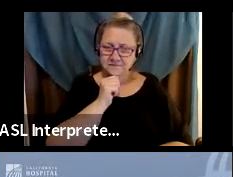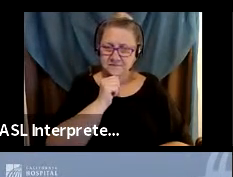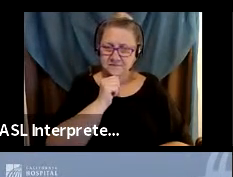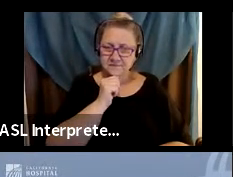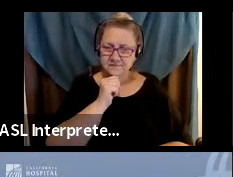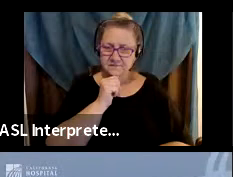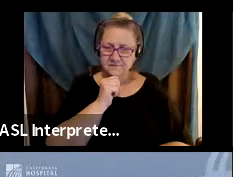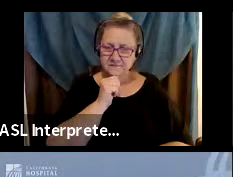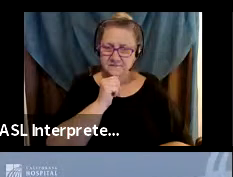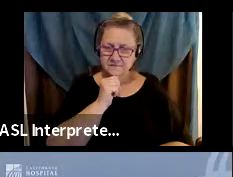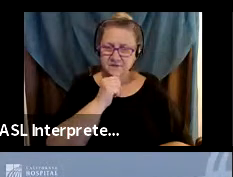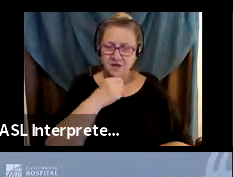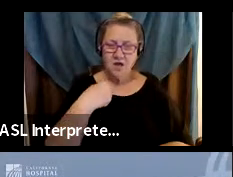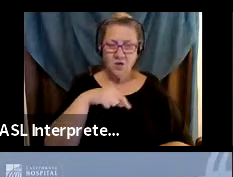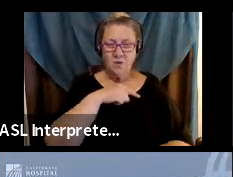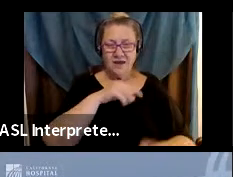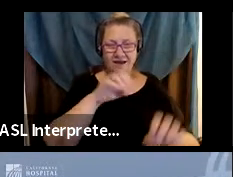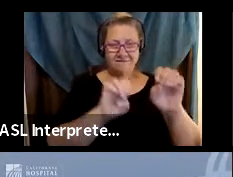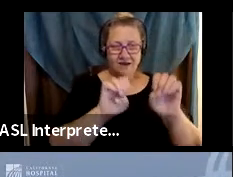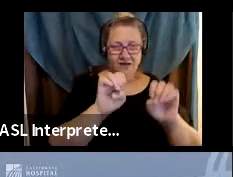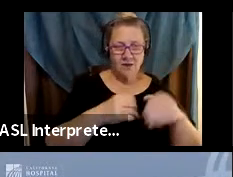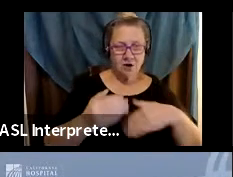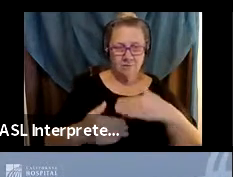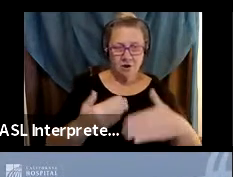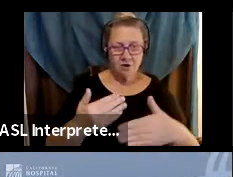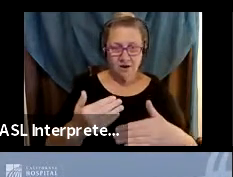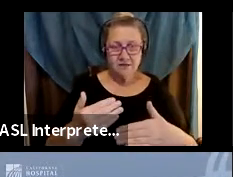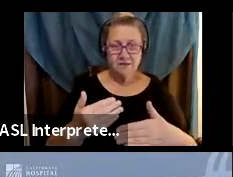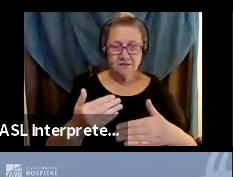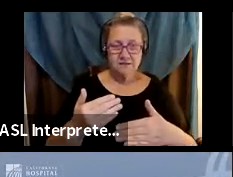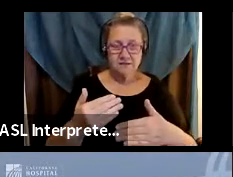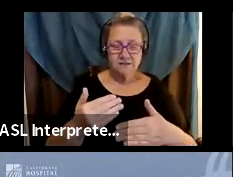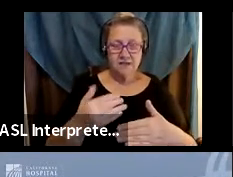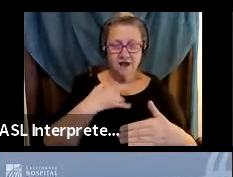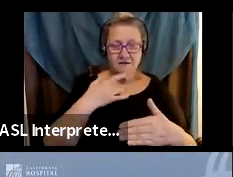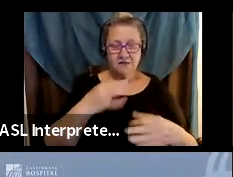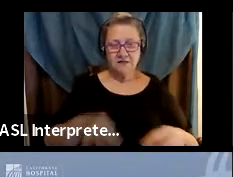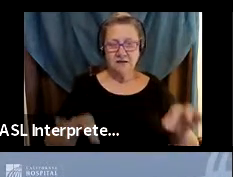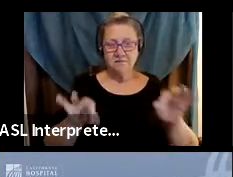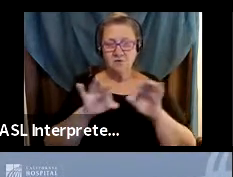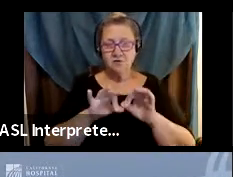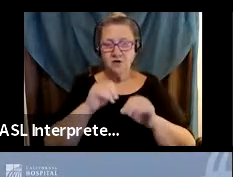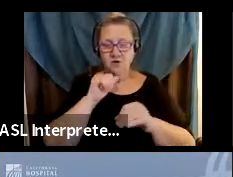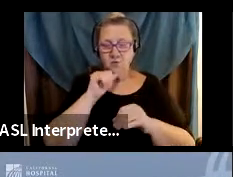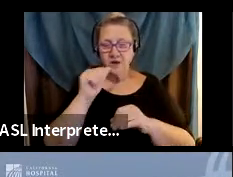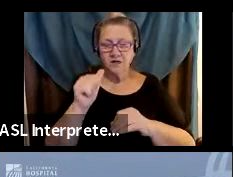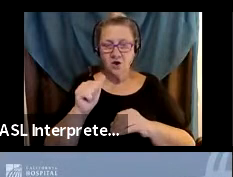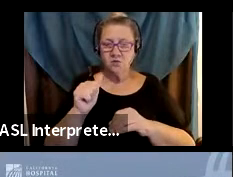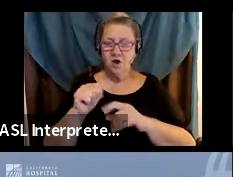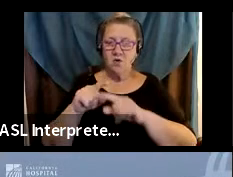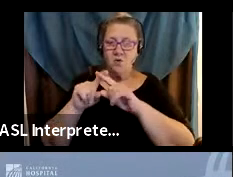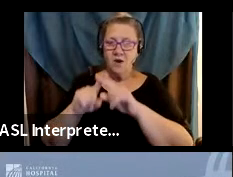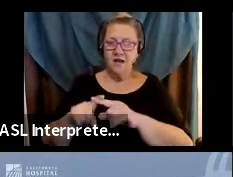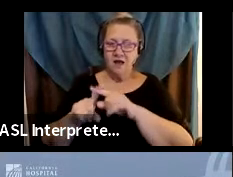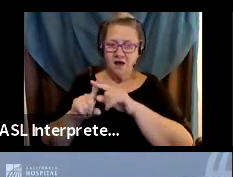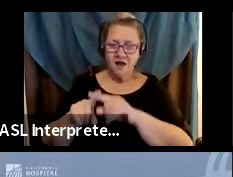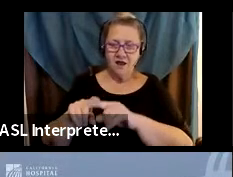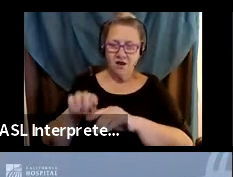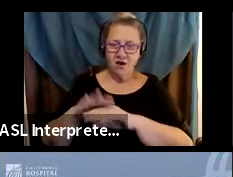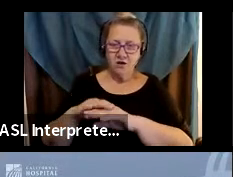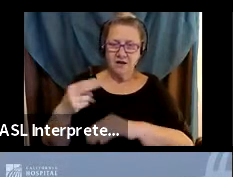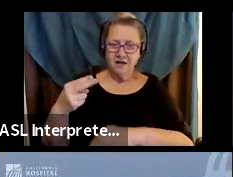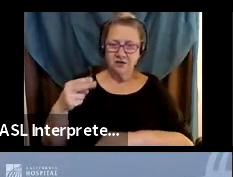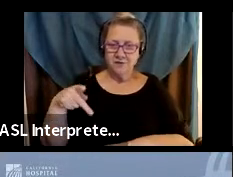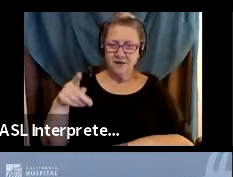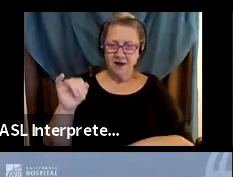look at evaluating our progress, I think it's going to be really important that we don't overly rely on the HPI because we are, what